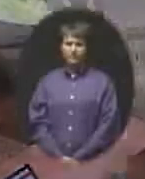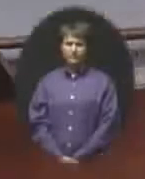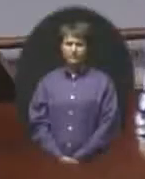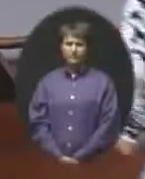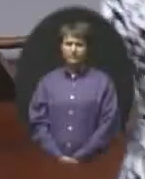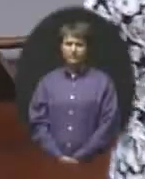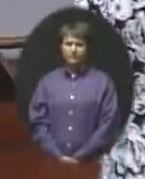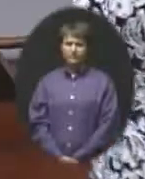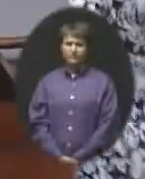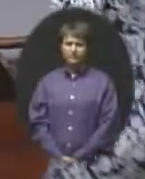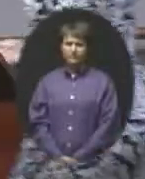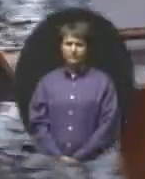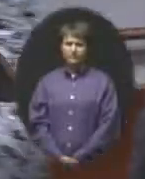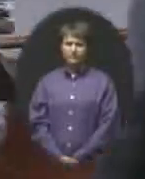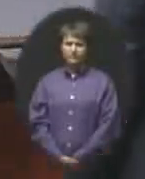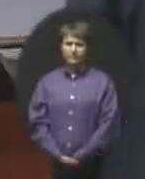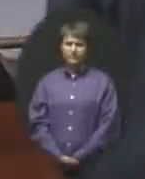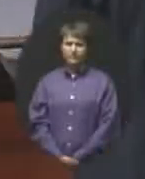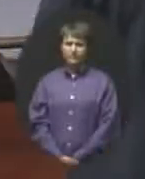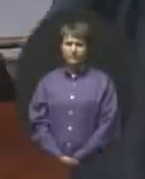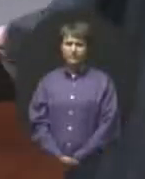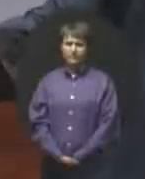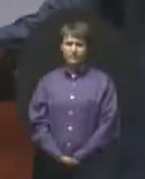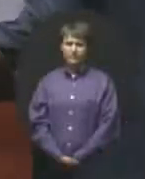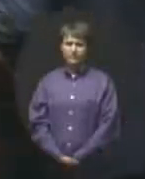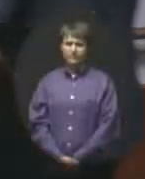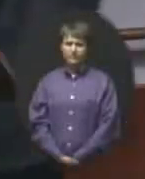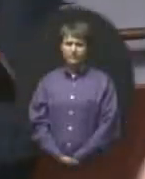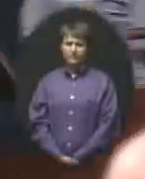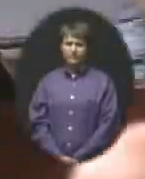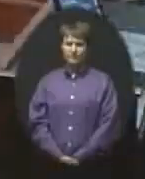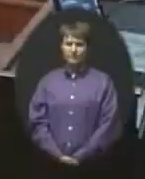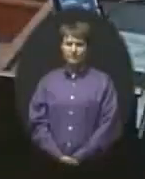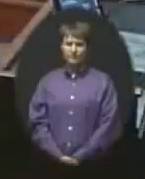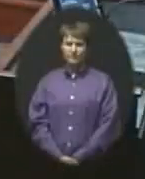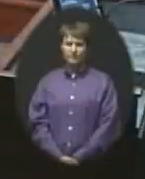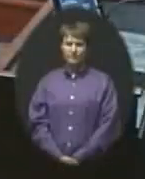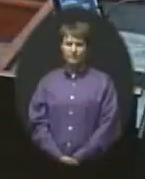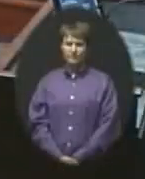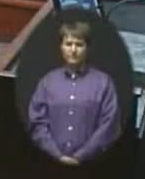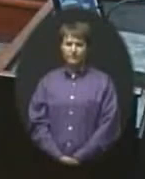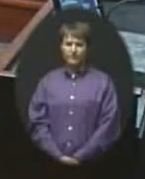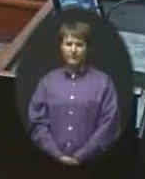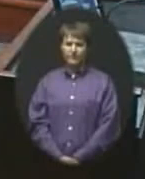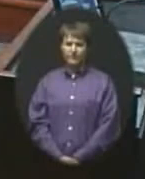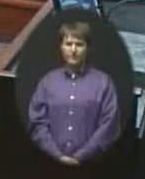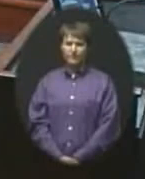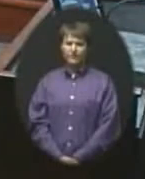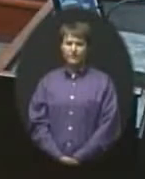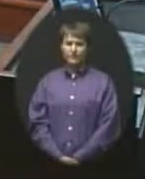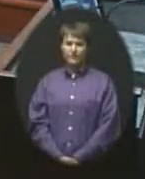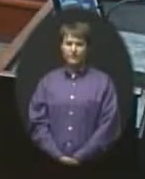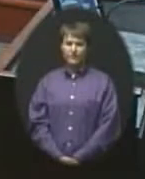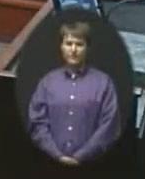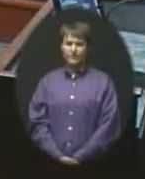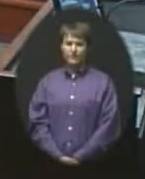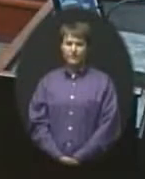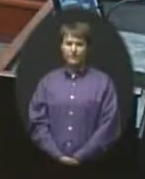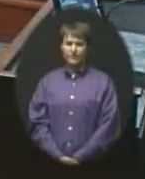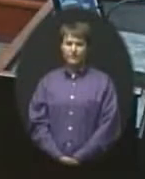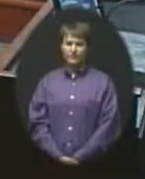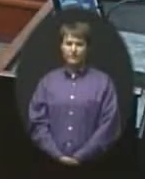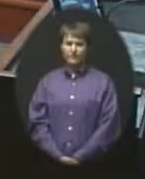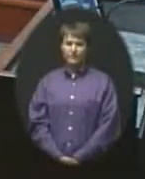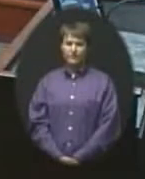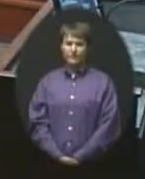Thank you. They do the Farm and Village about there about 4 days a week, you know